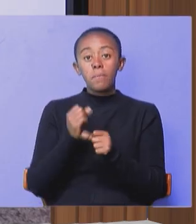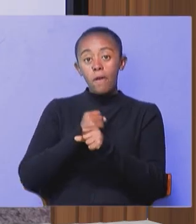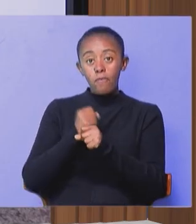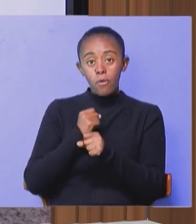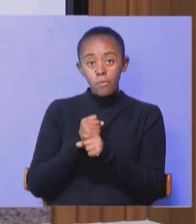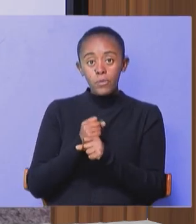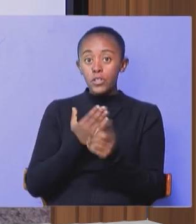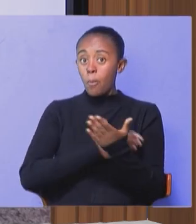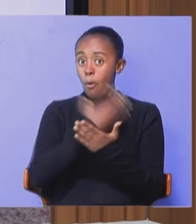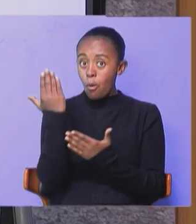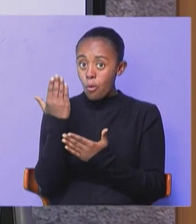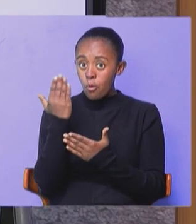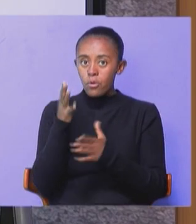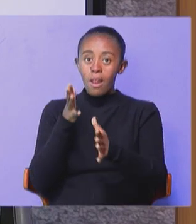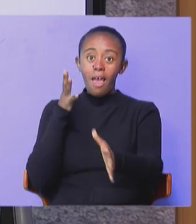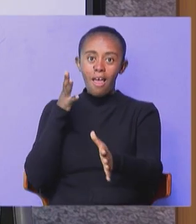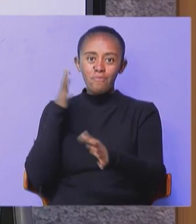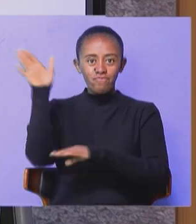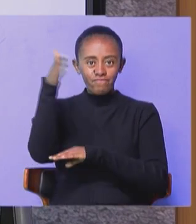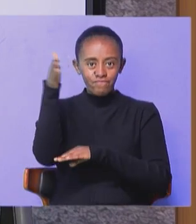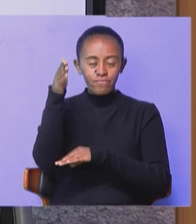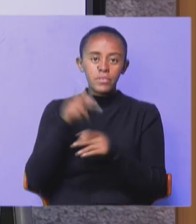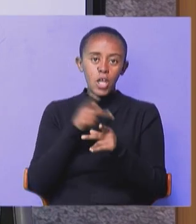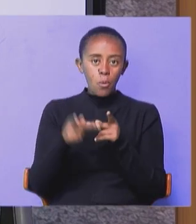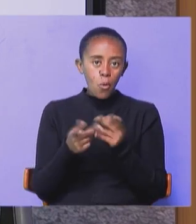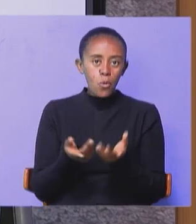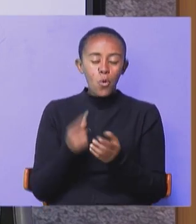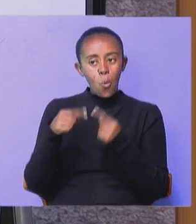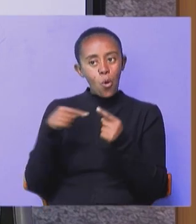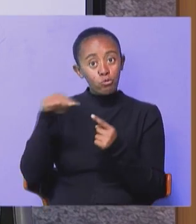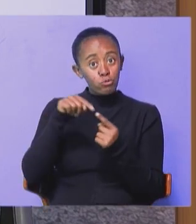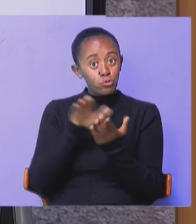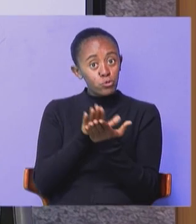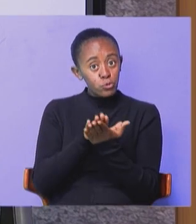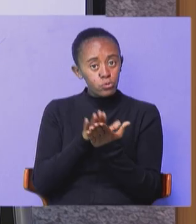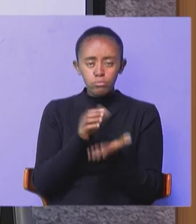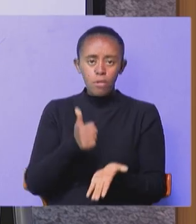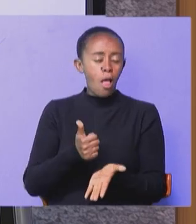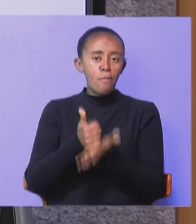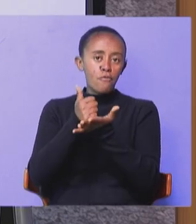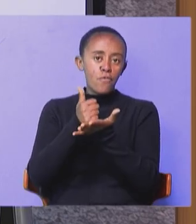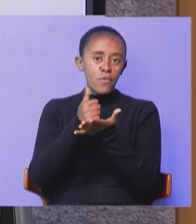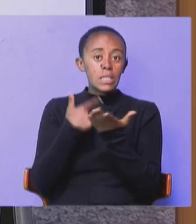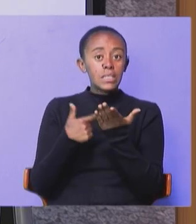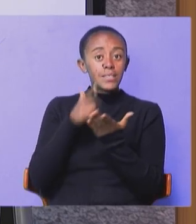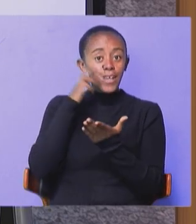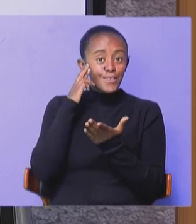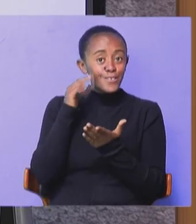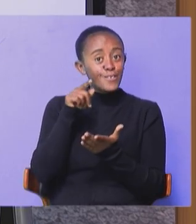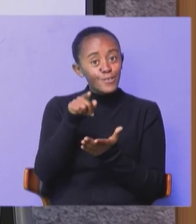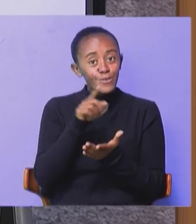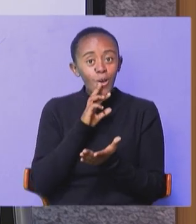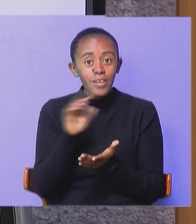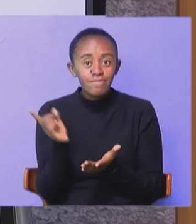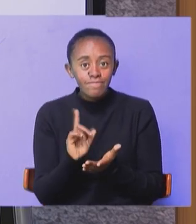performed in the morning lineup ceremony. So going to school may be helpful. So in this case, you are